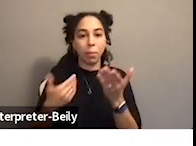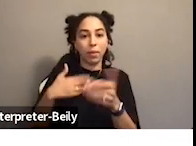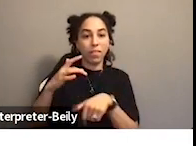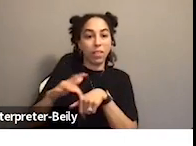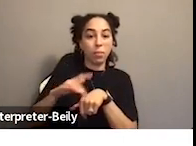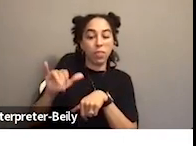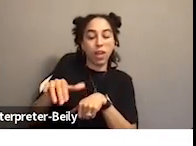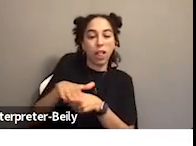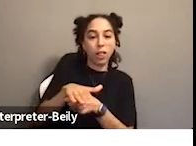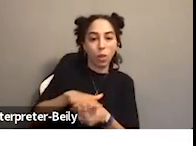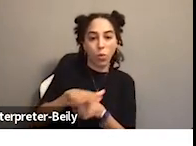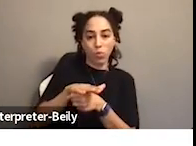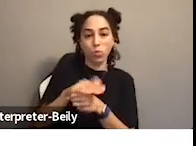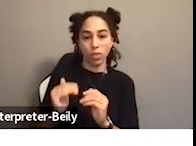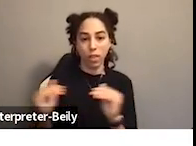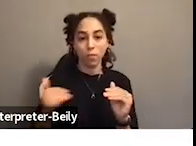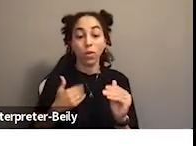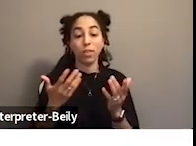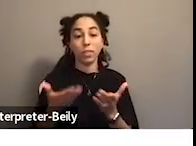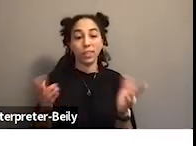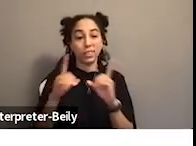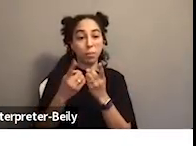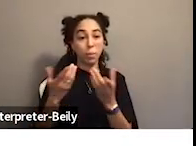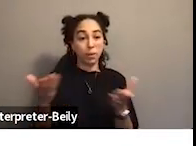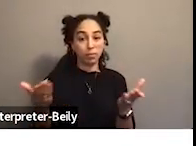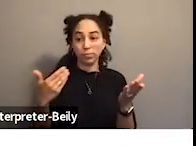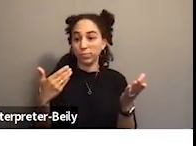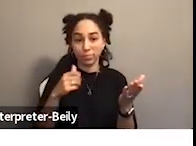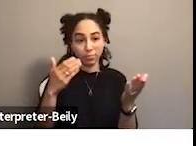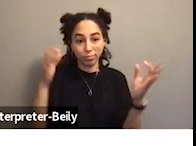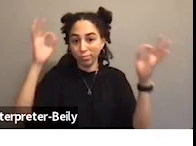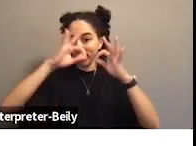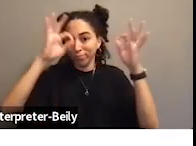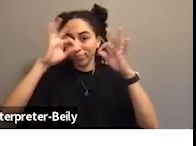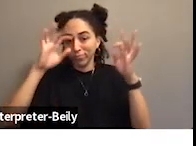local level, things that we at the department may not have knowledge of